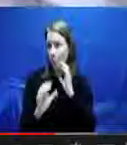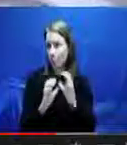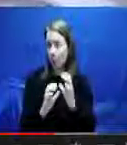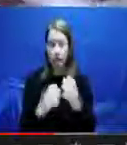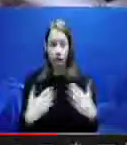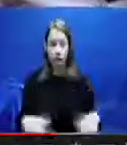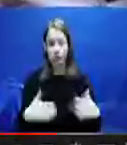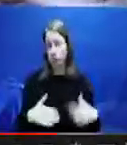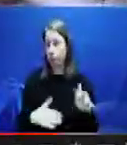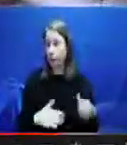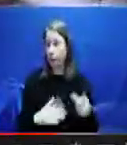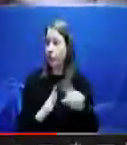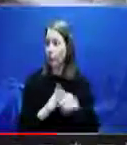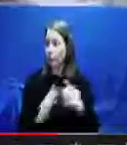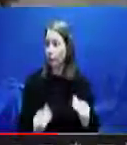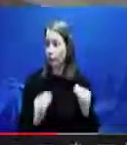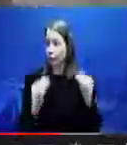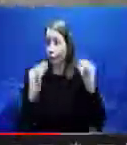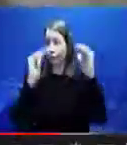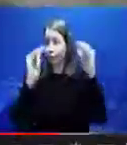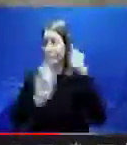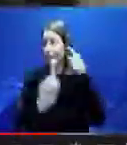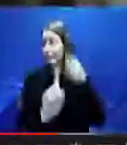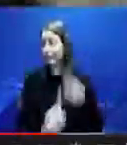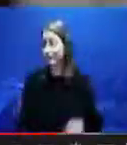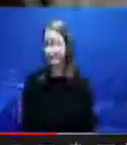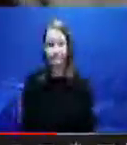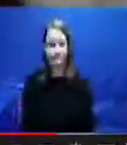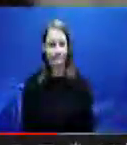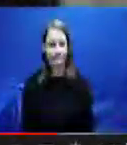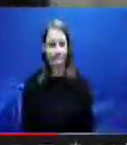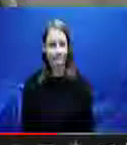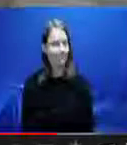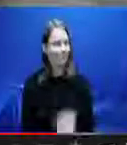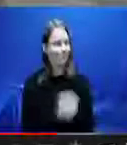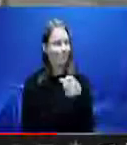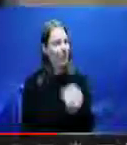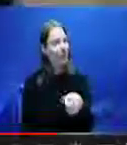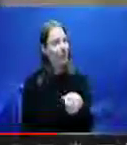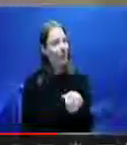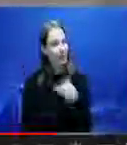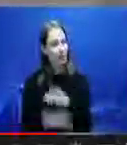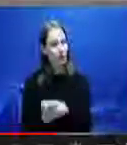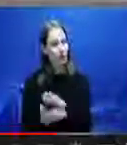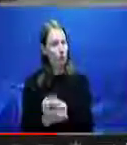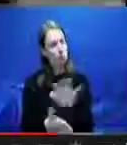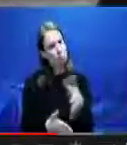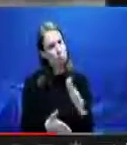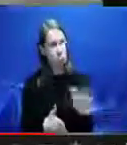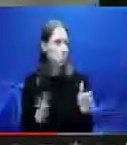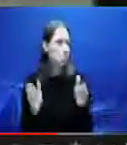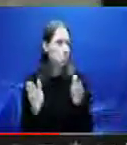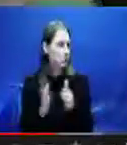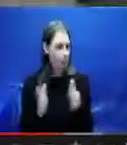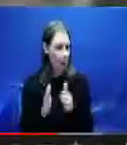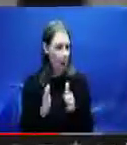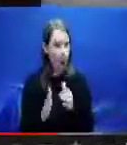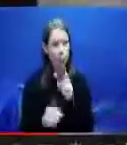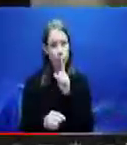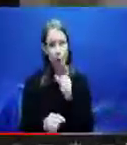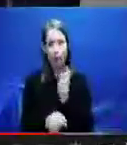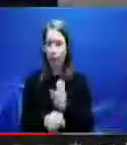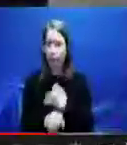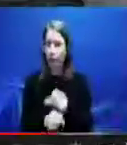them. Robert Wagner is a relatively small community with a dedicated staff. But like many urban schools in America, it faces